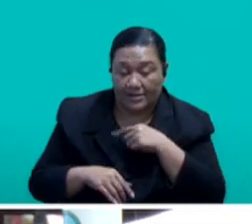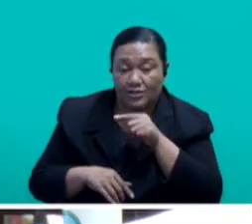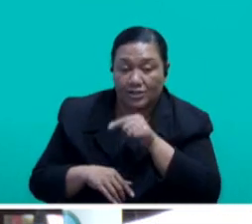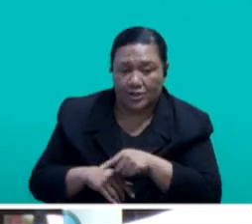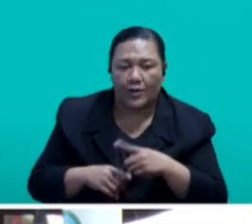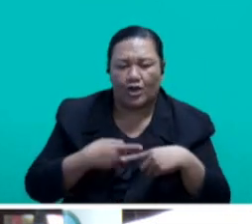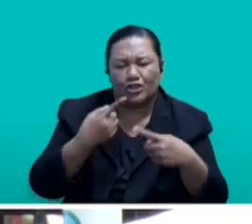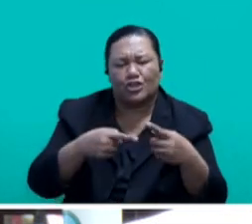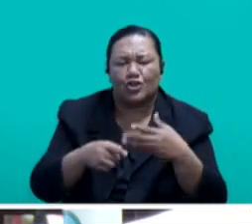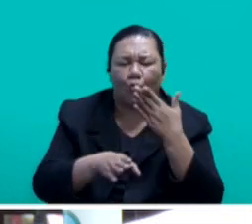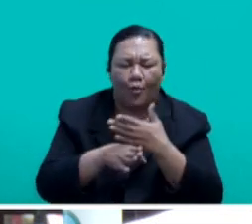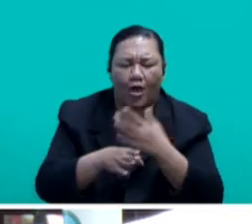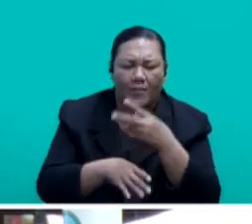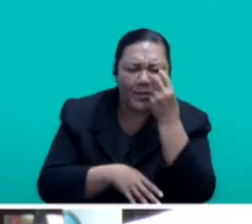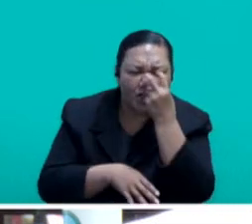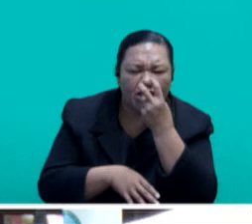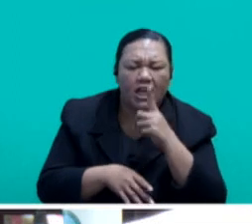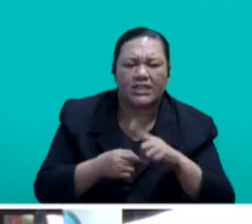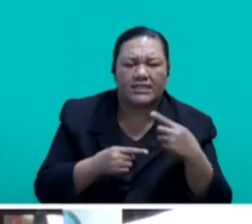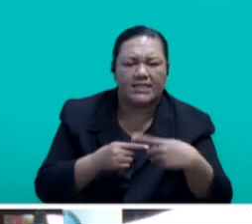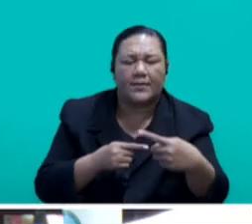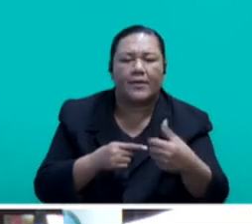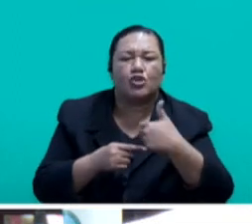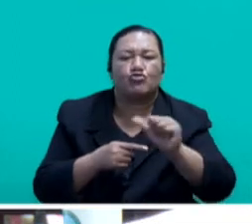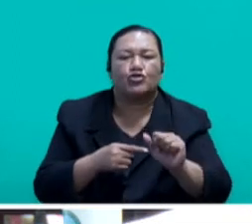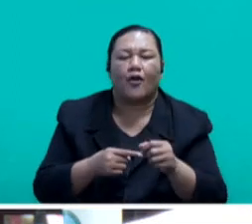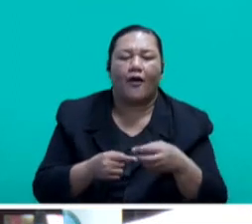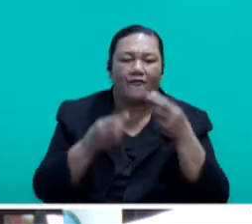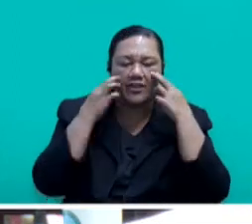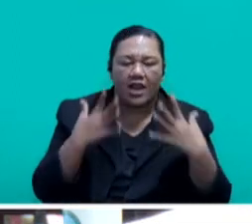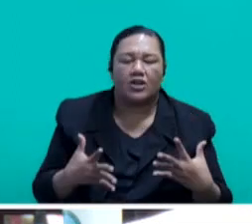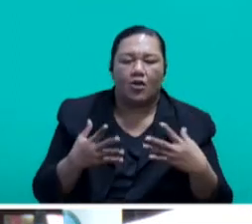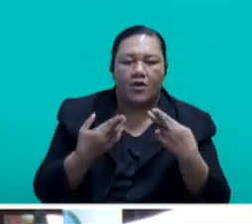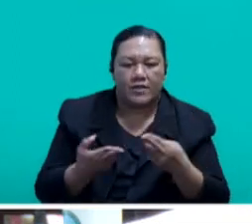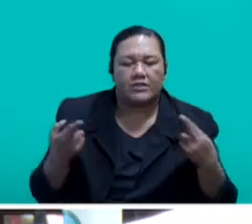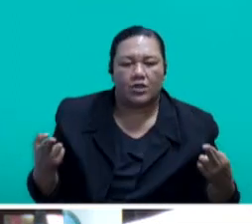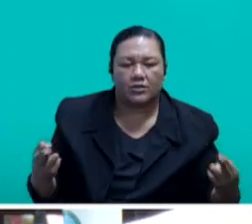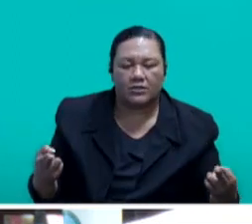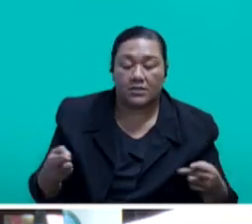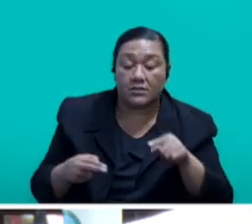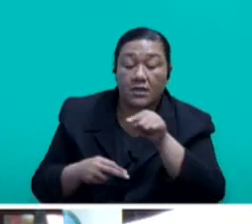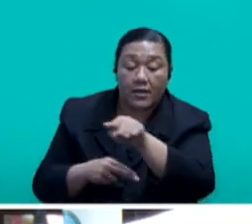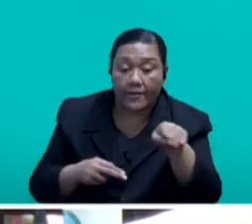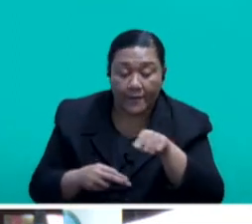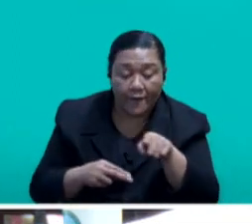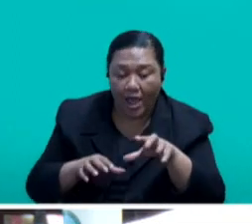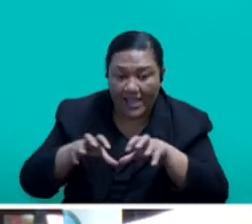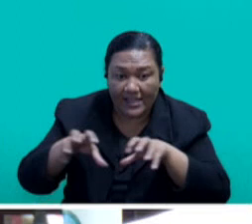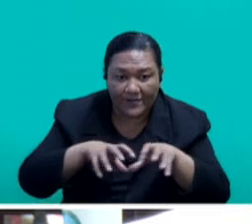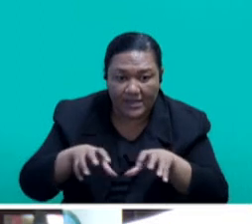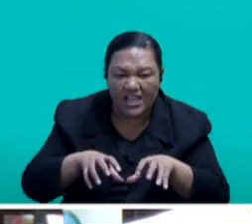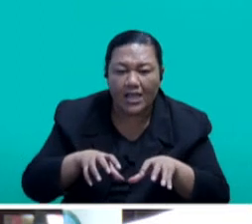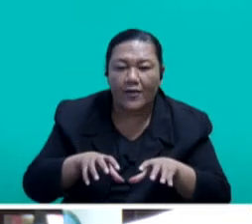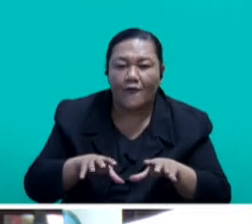work in monitoring the sustainable use of our natural resources through foreshore development activities, tracking down